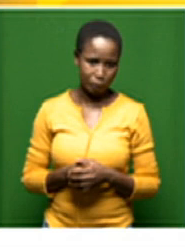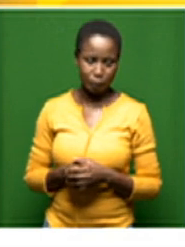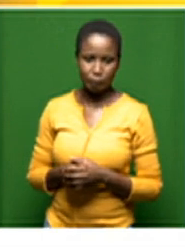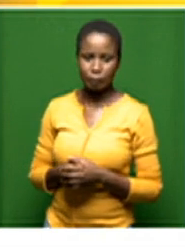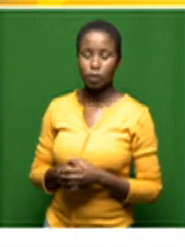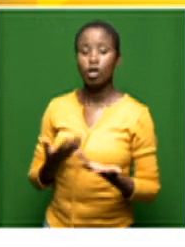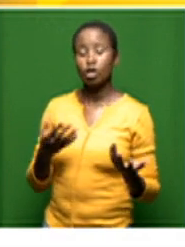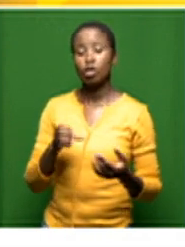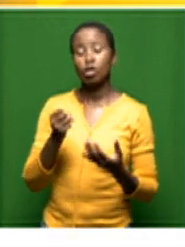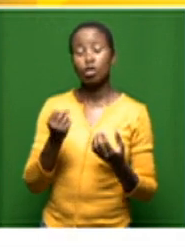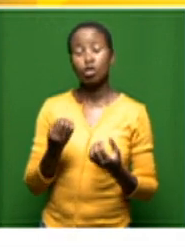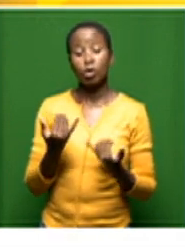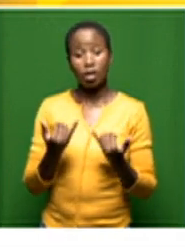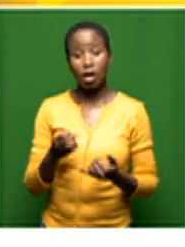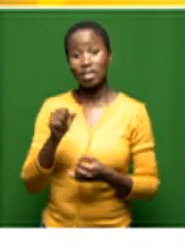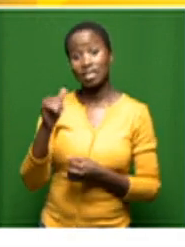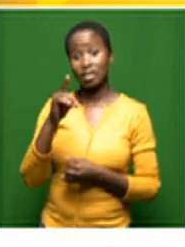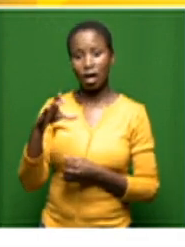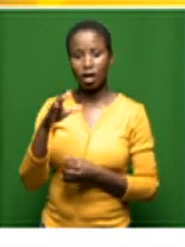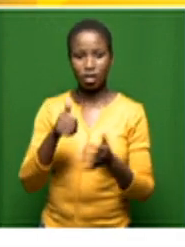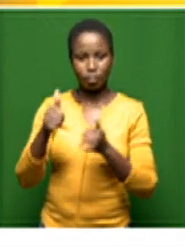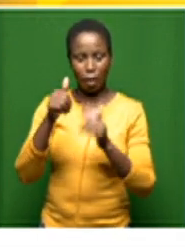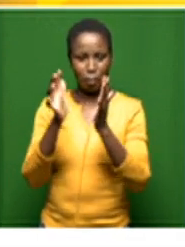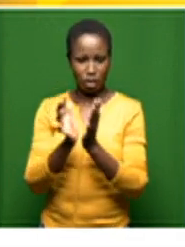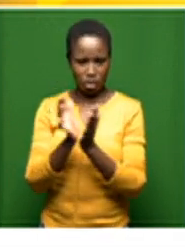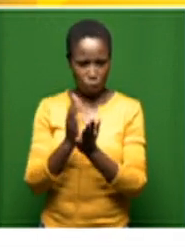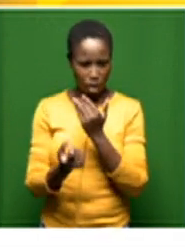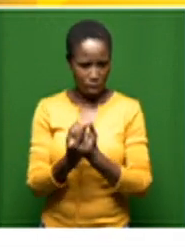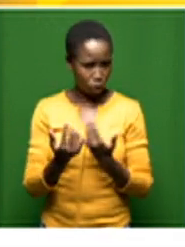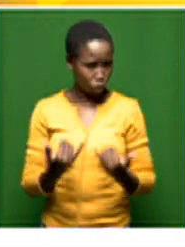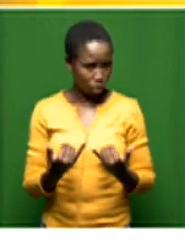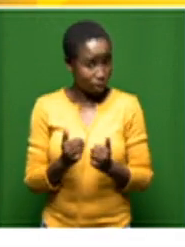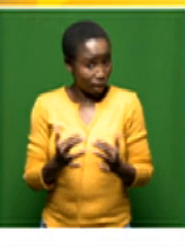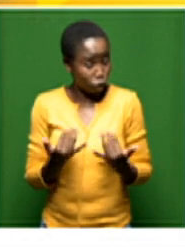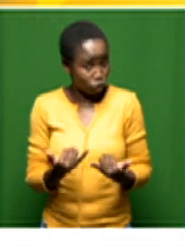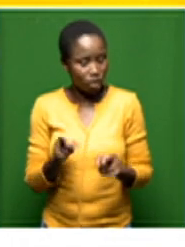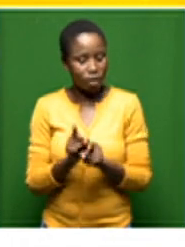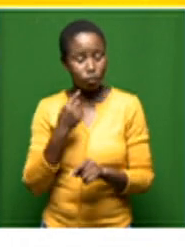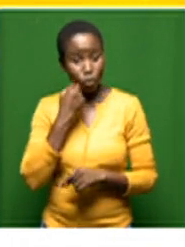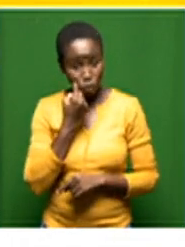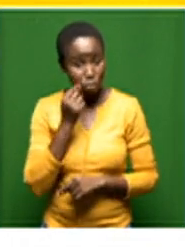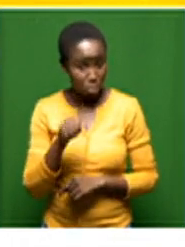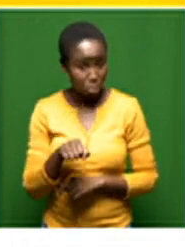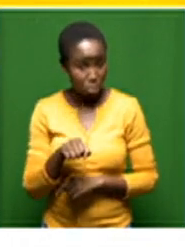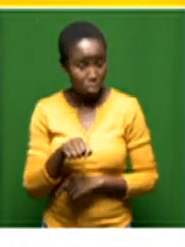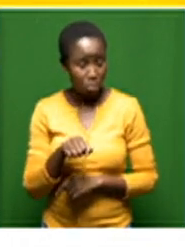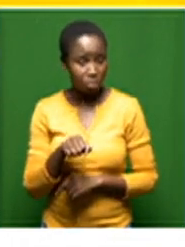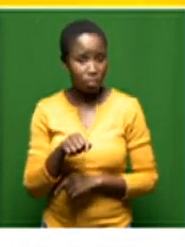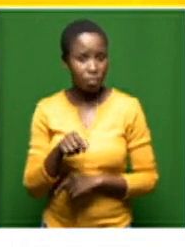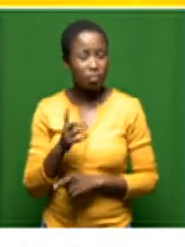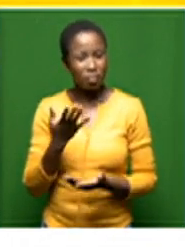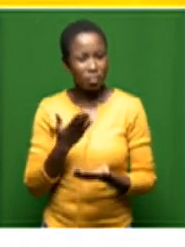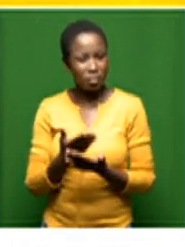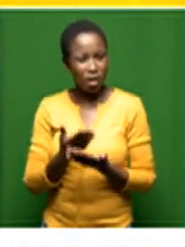Troika is expected to meet tomorrow and, I beg your pardon, today. It's all starting today and tomorrow as well. What are we likely to